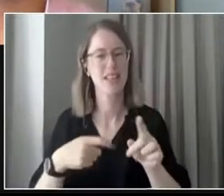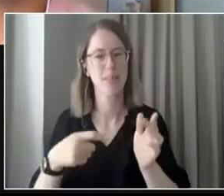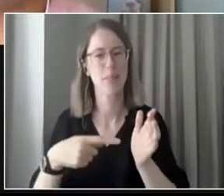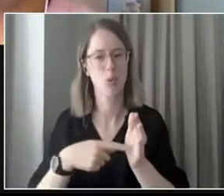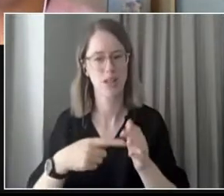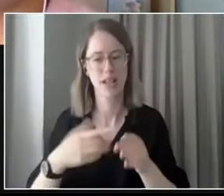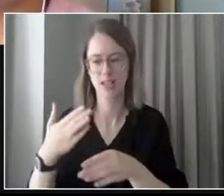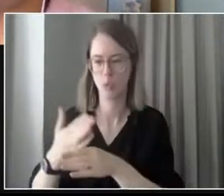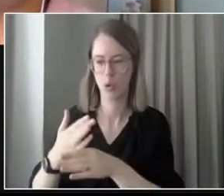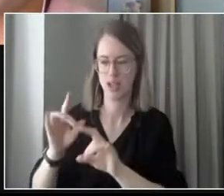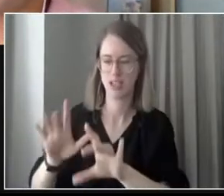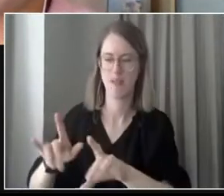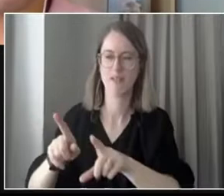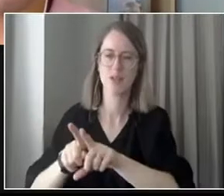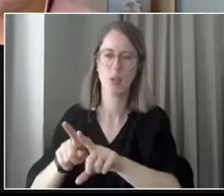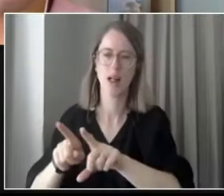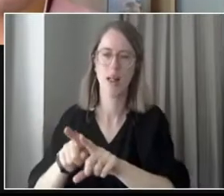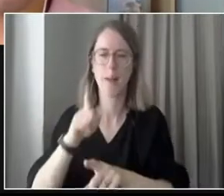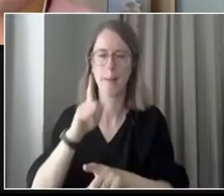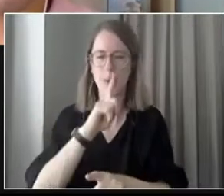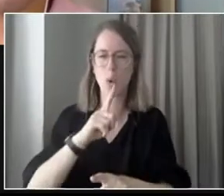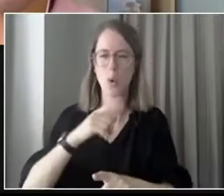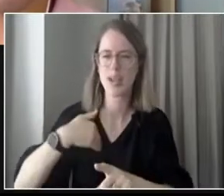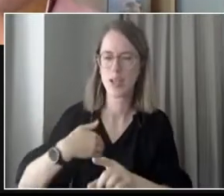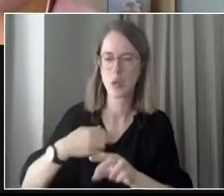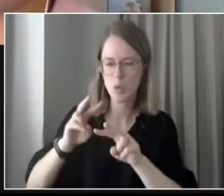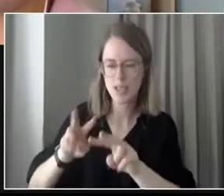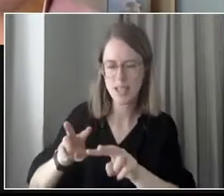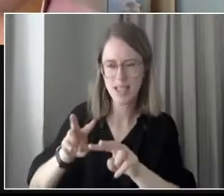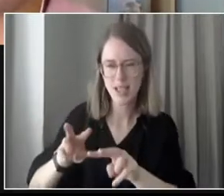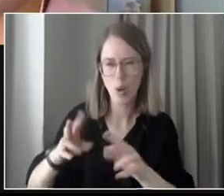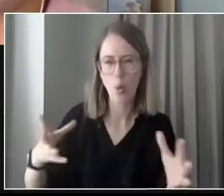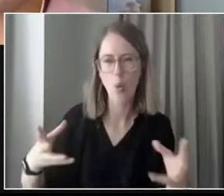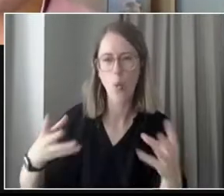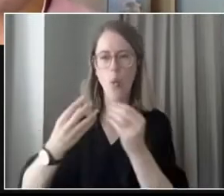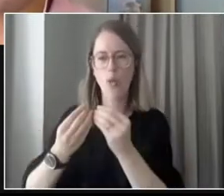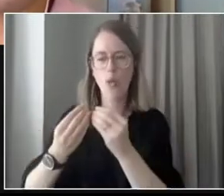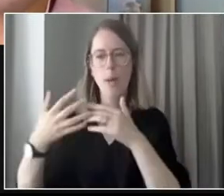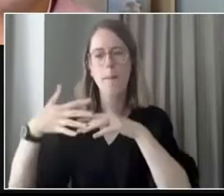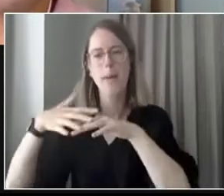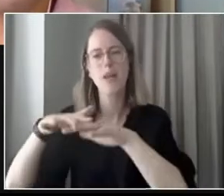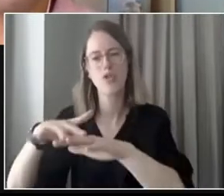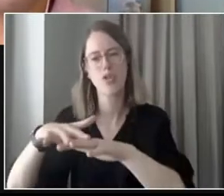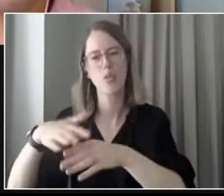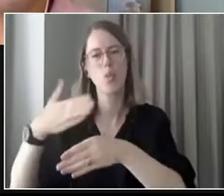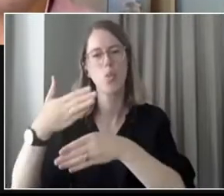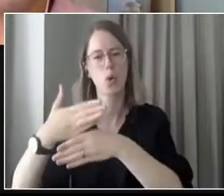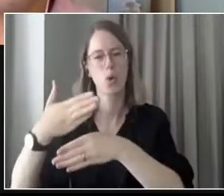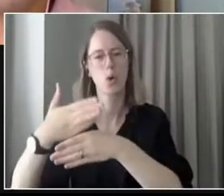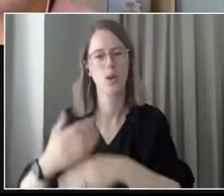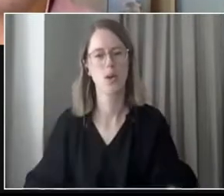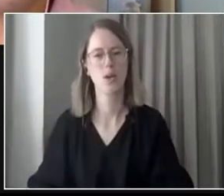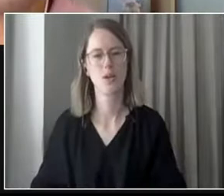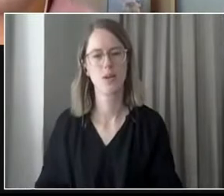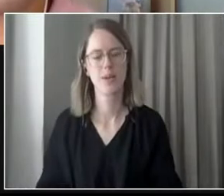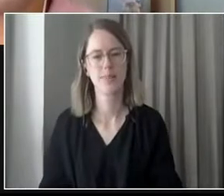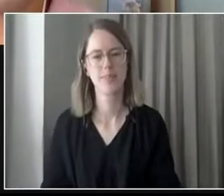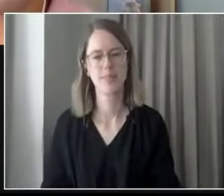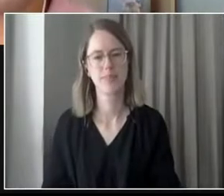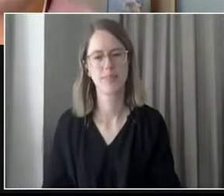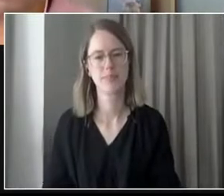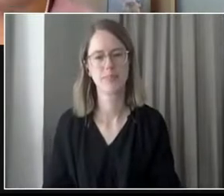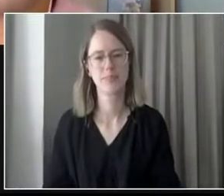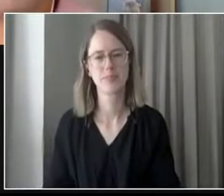itself. People need to see it in alongside and in the same light as other art that they already